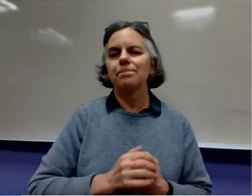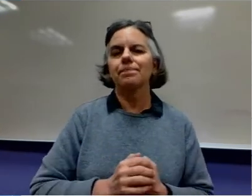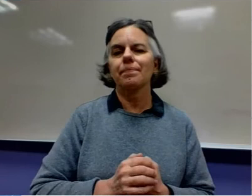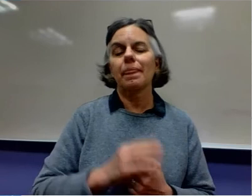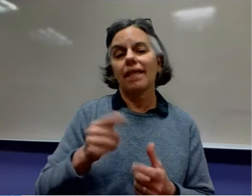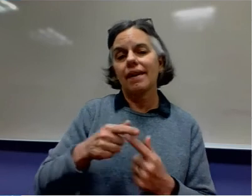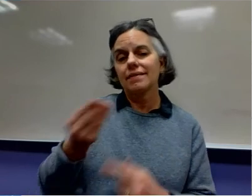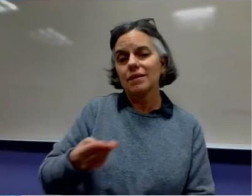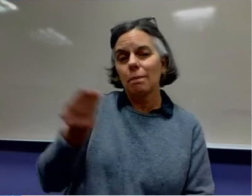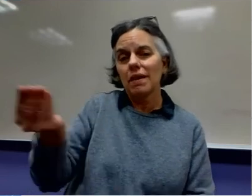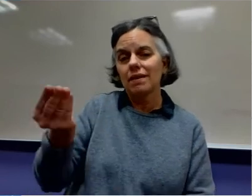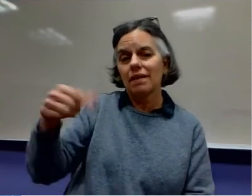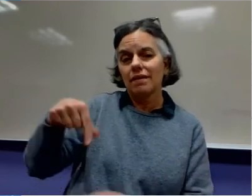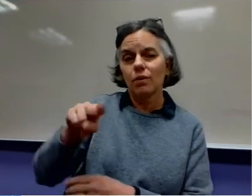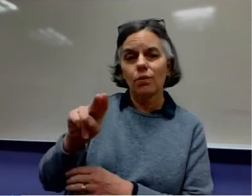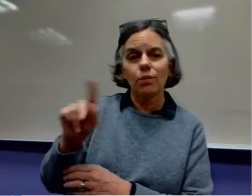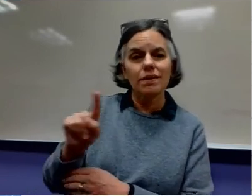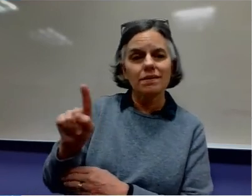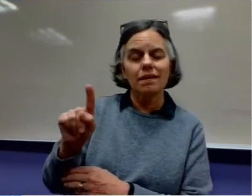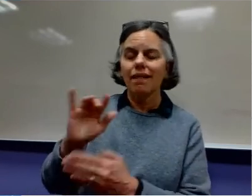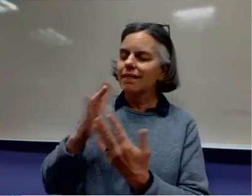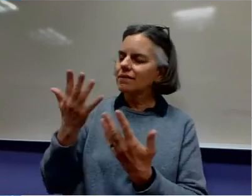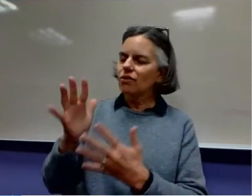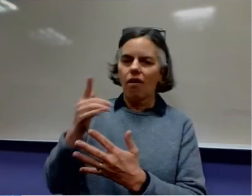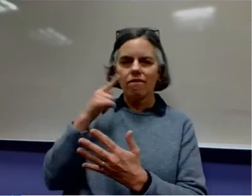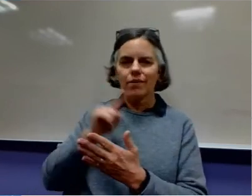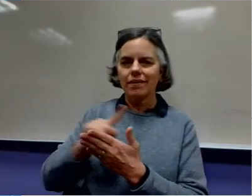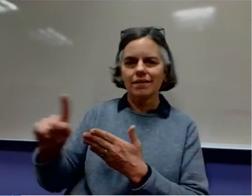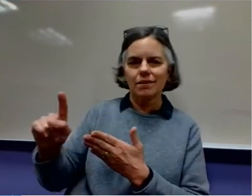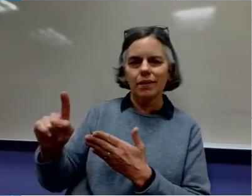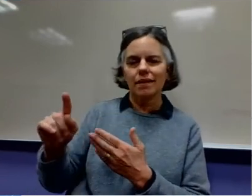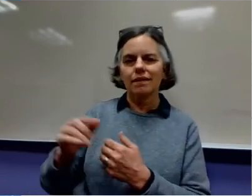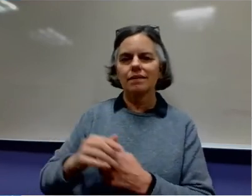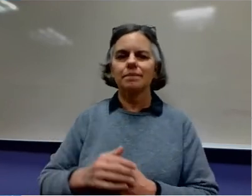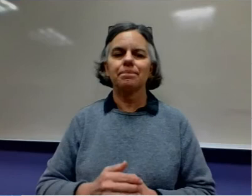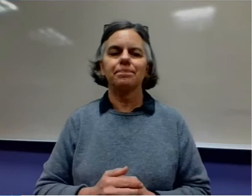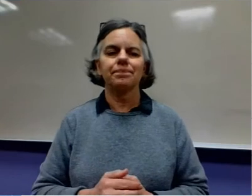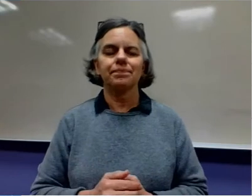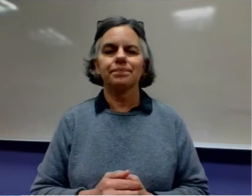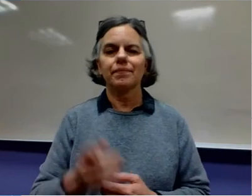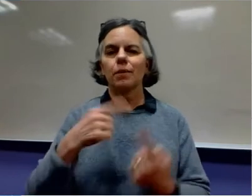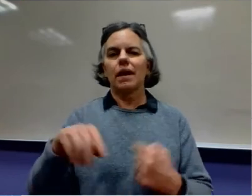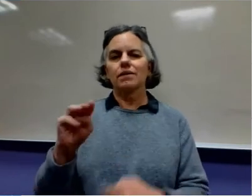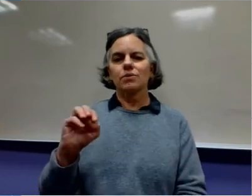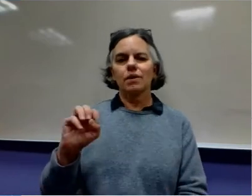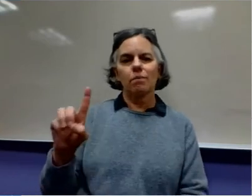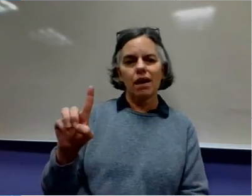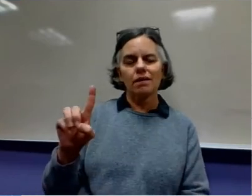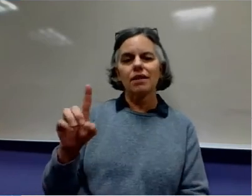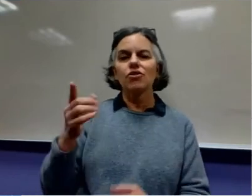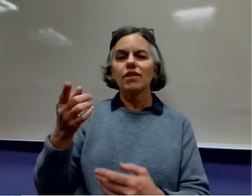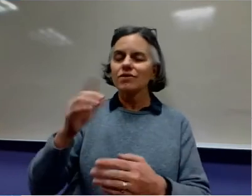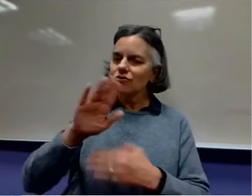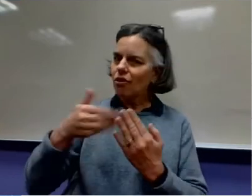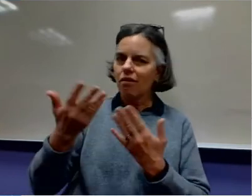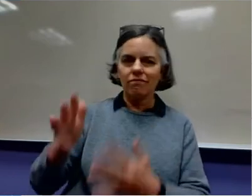and submit your quiz. And that is all for this week. Let's go back to the module. That is all